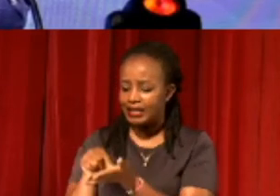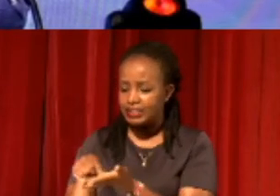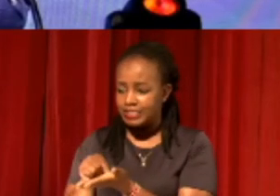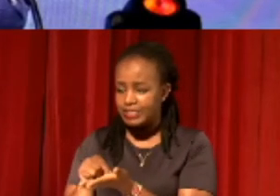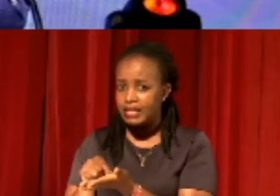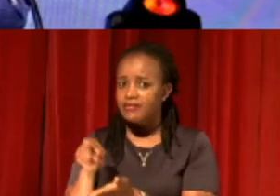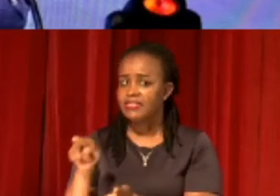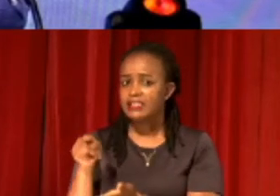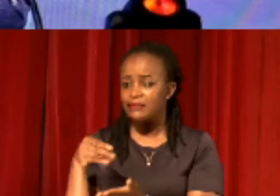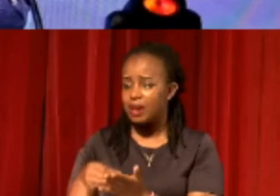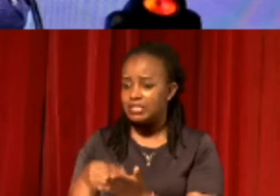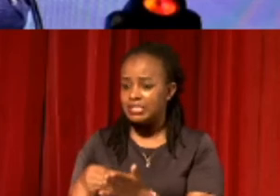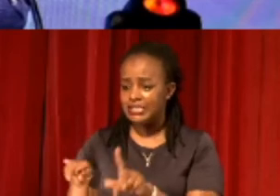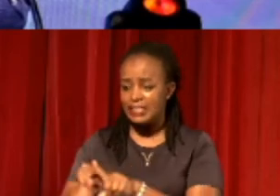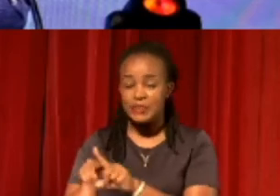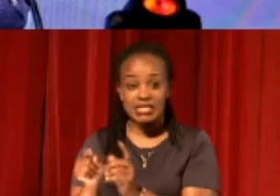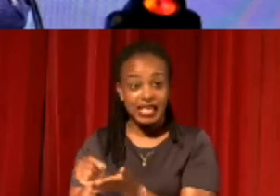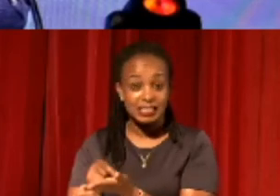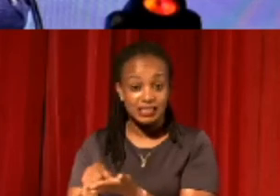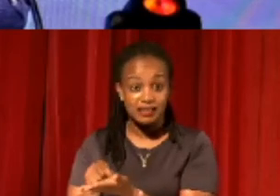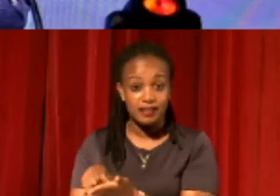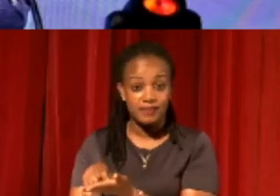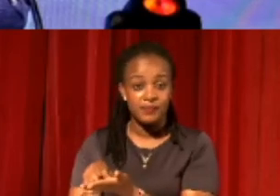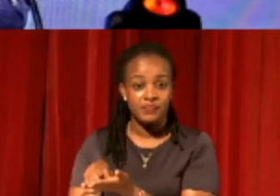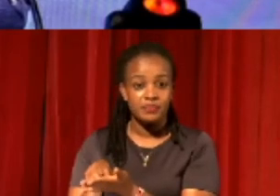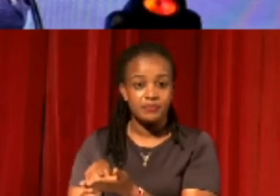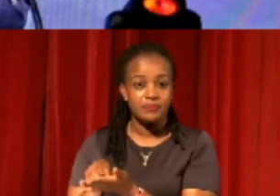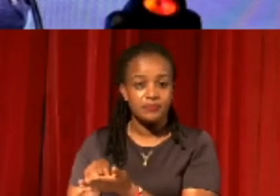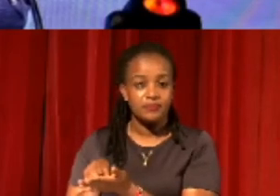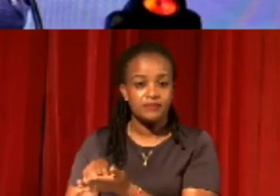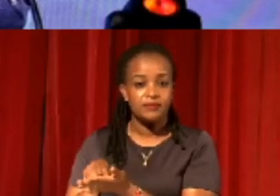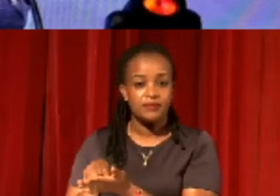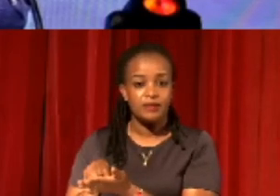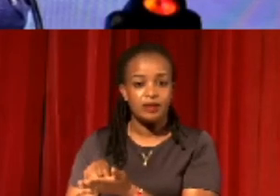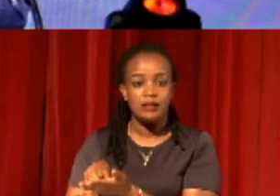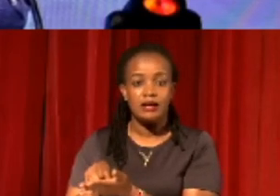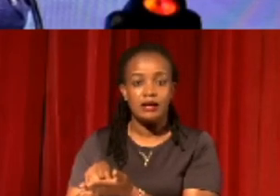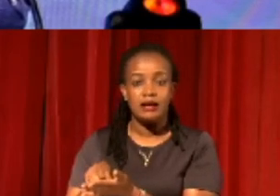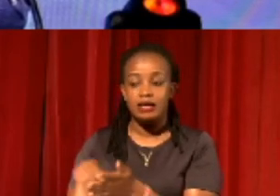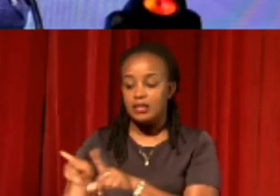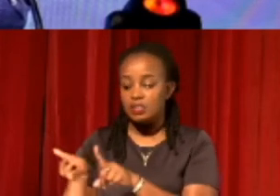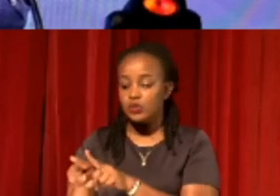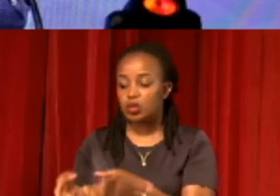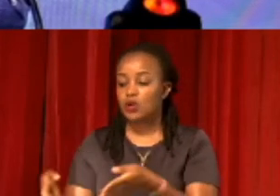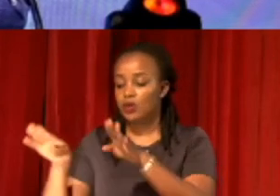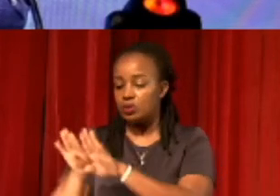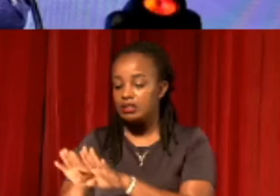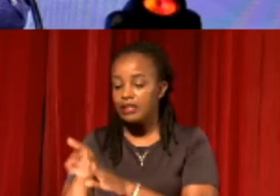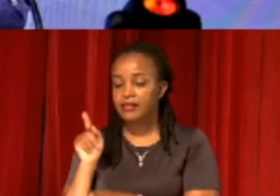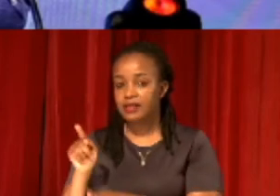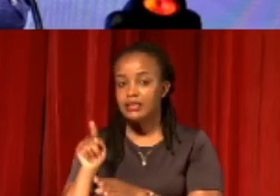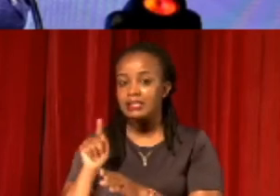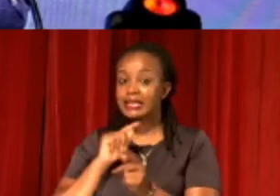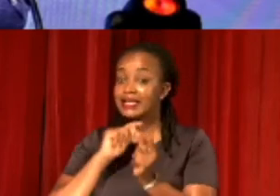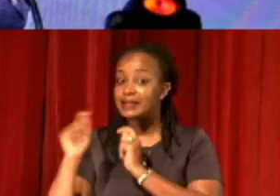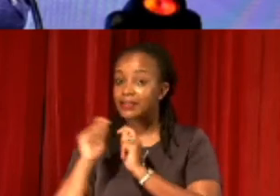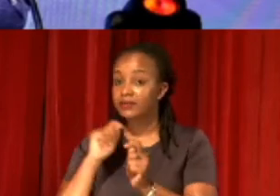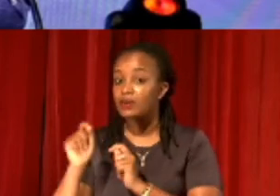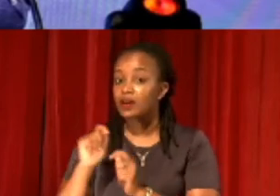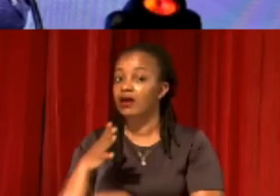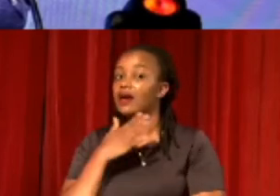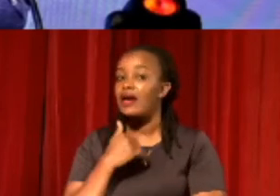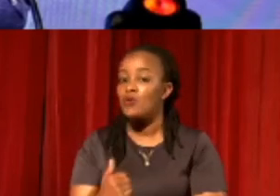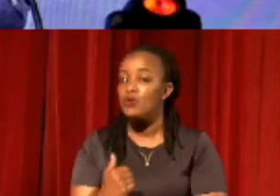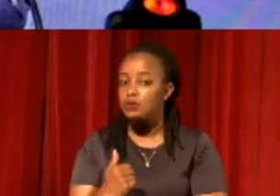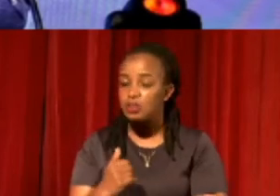money is a seed. And I want to, you know, as we come to a close of this interview, I want you to speak to that